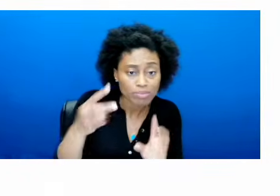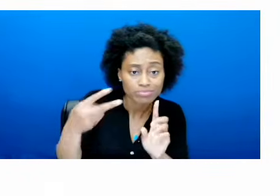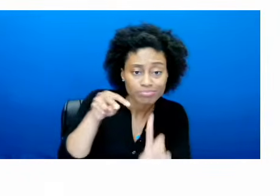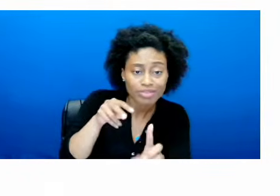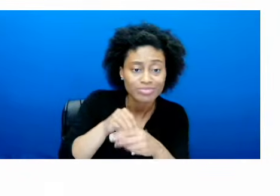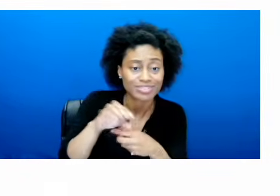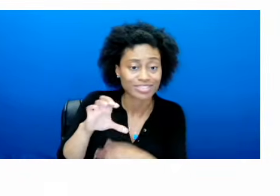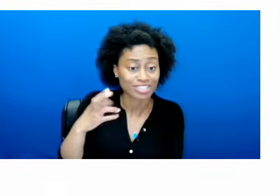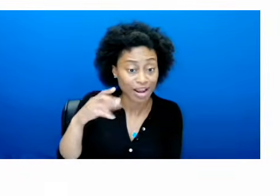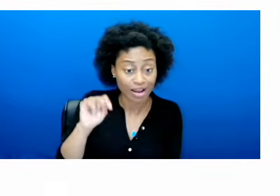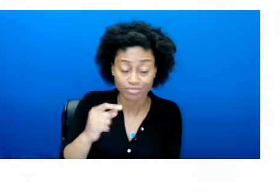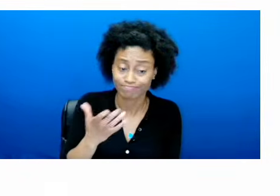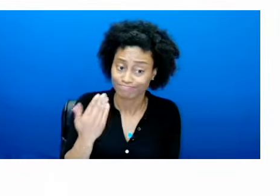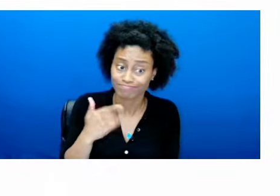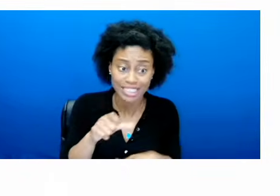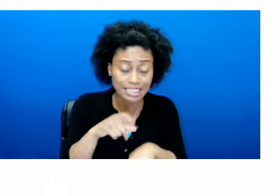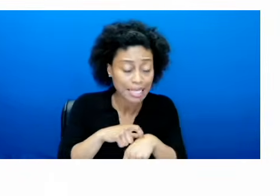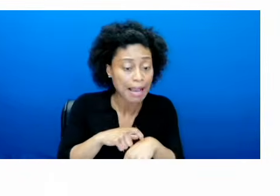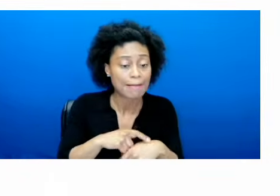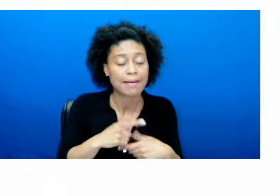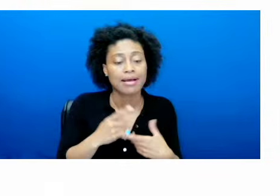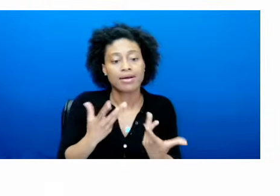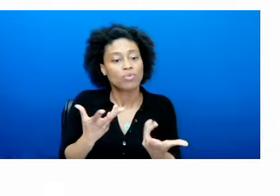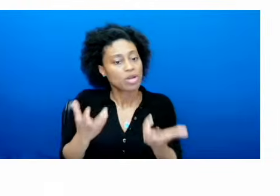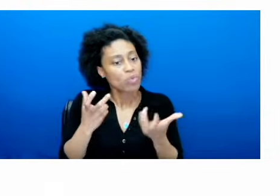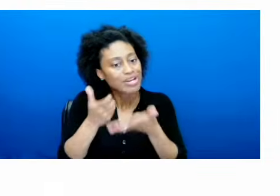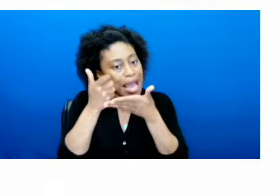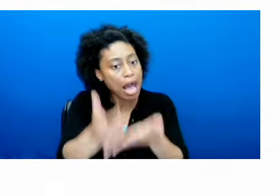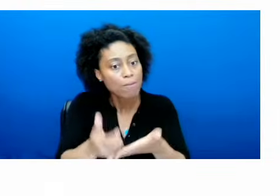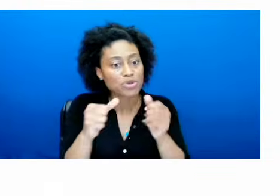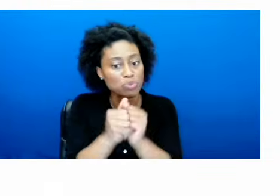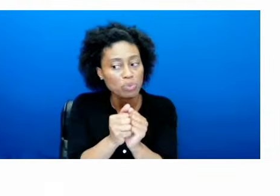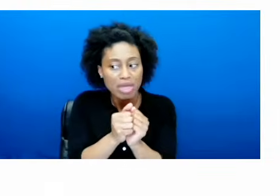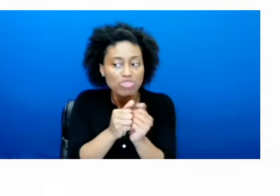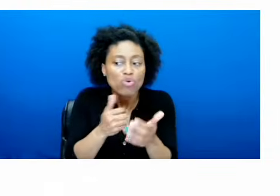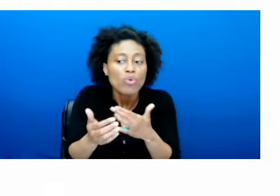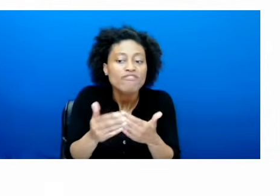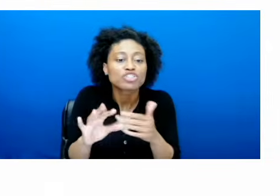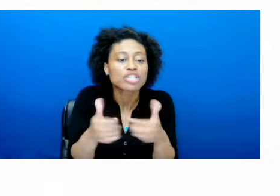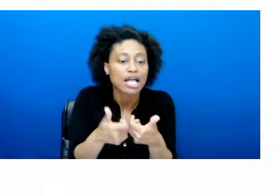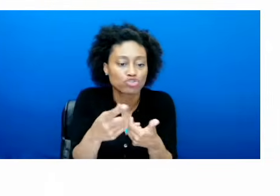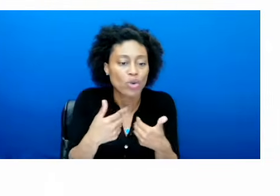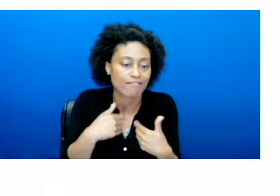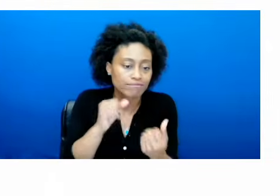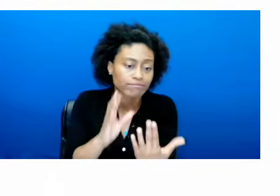chat, so that we can really help you with the pain points that you're facing.